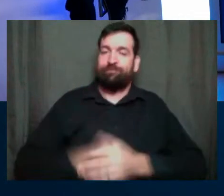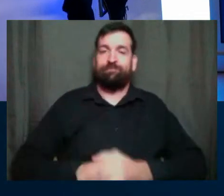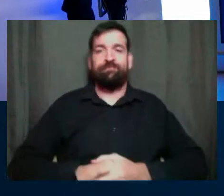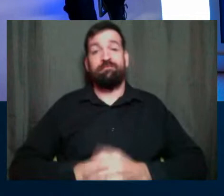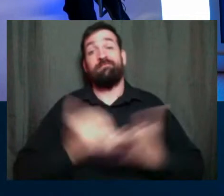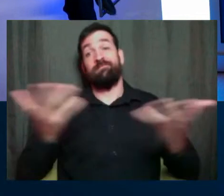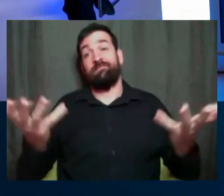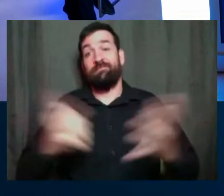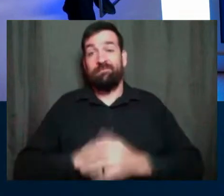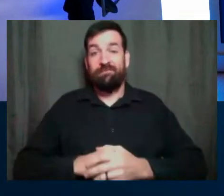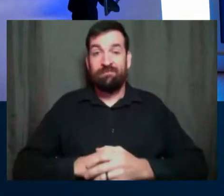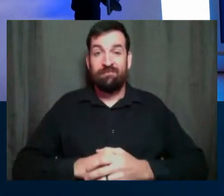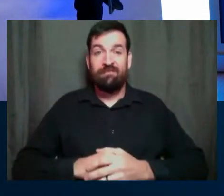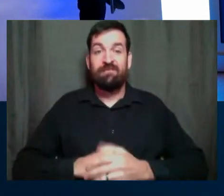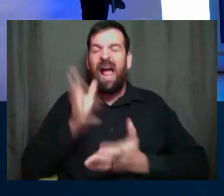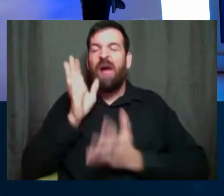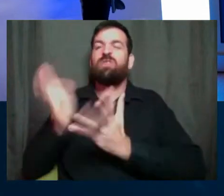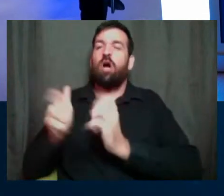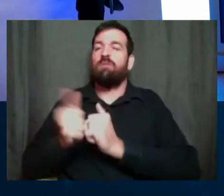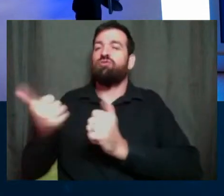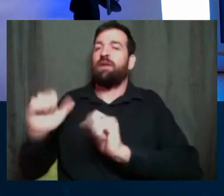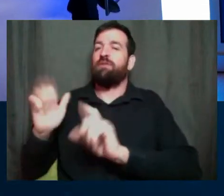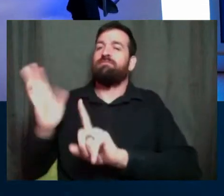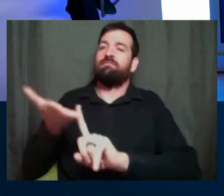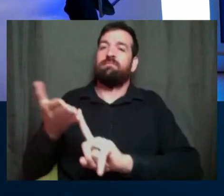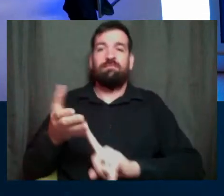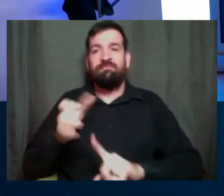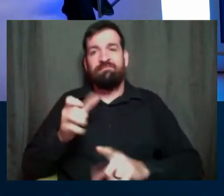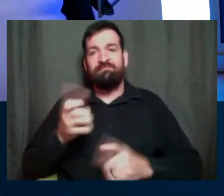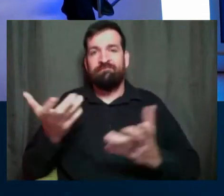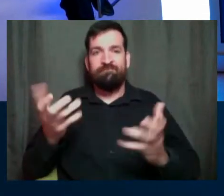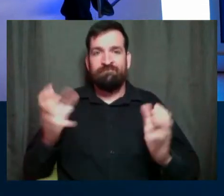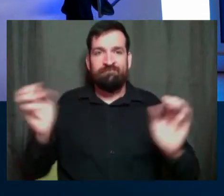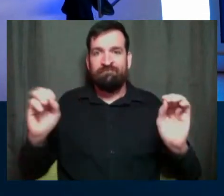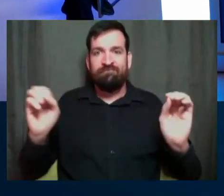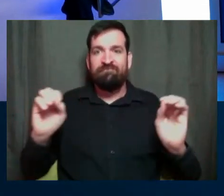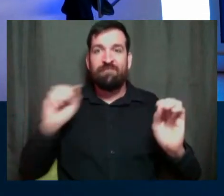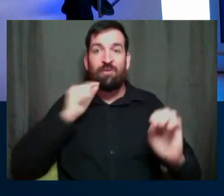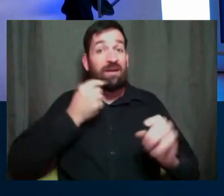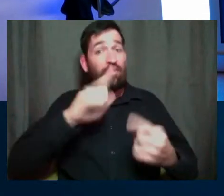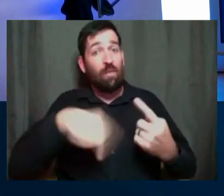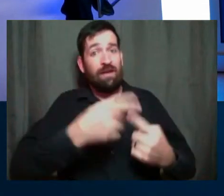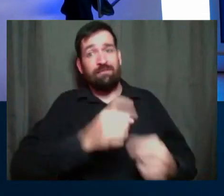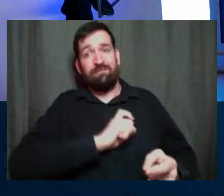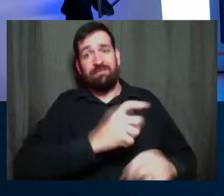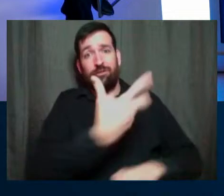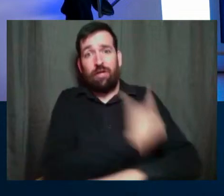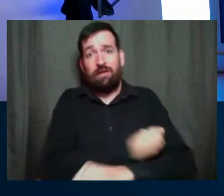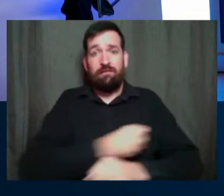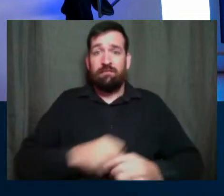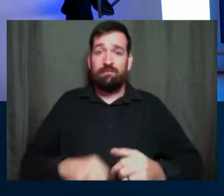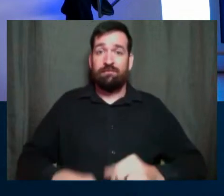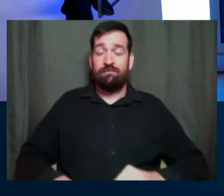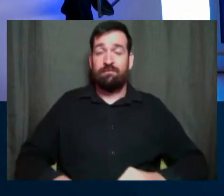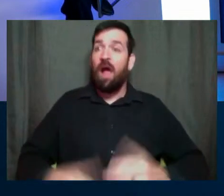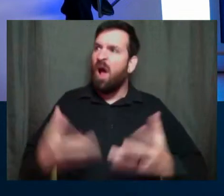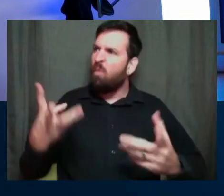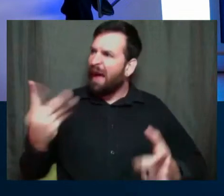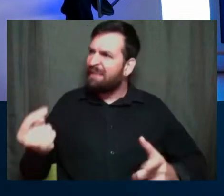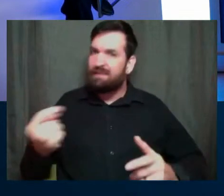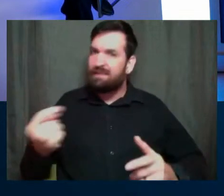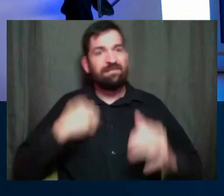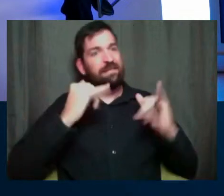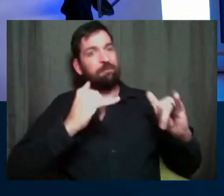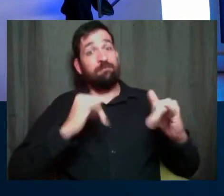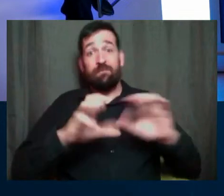get back. I I'll don't have talk enough- to him. I'll try to get you in. I don't have enough bling. I'll try to I didn't even get a sucker when I got my shots. You what? Yeah. I didn't even get a sucker. What? I didn't either. Or a sticker?